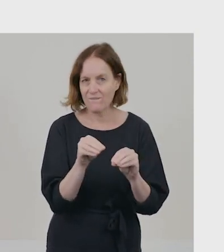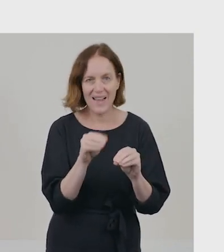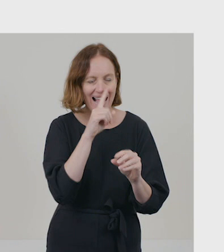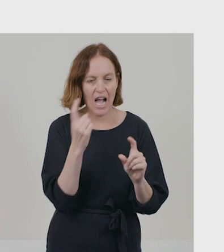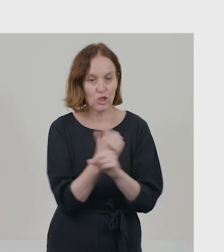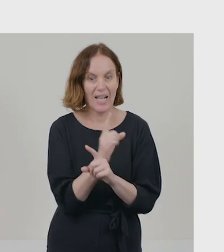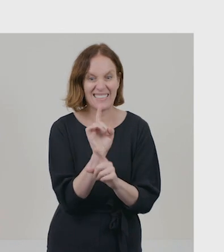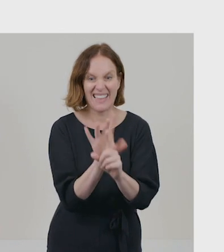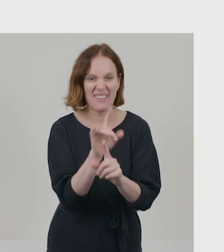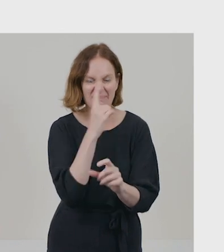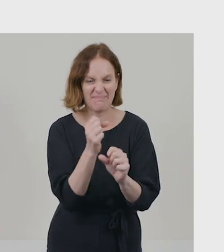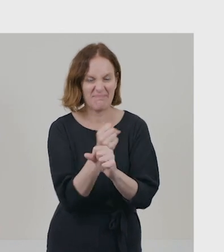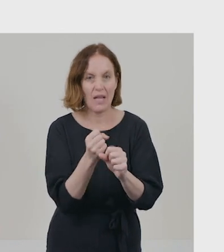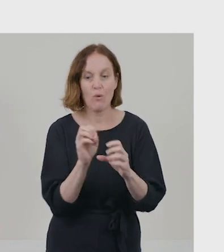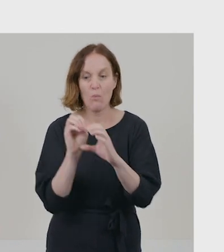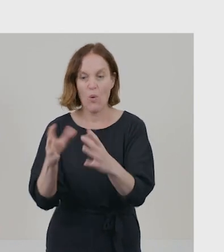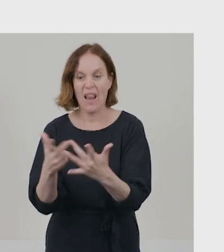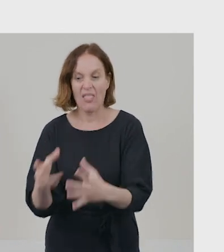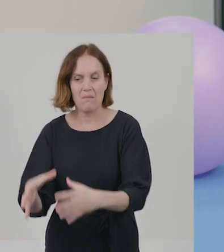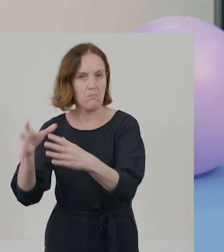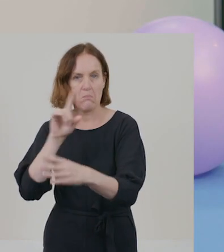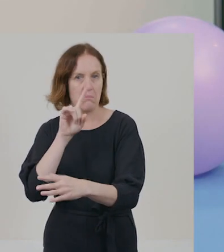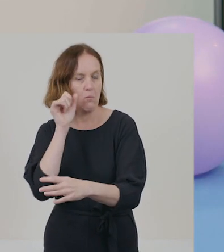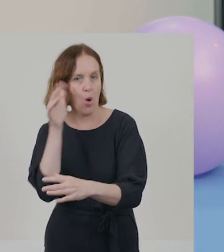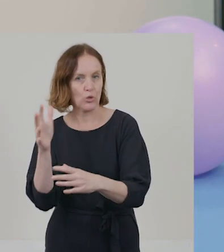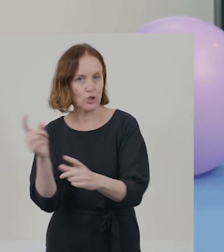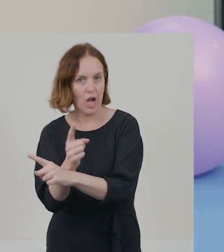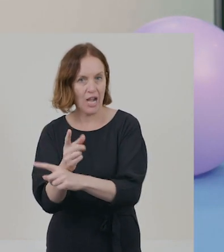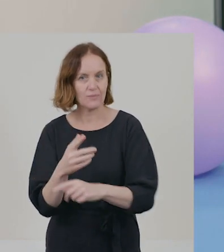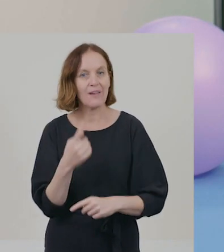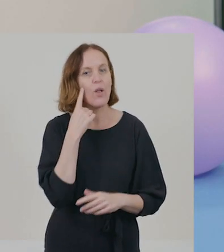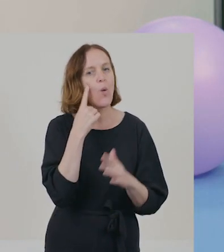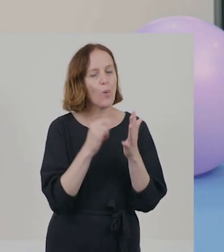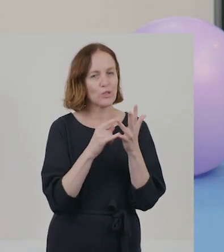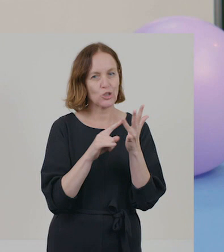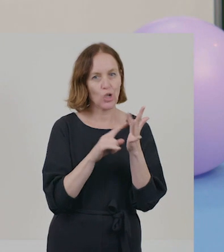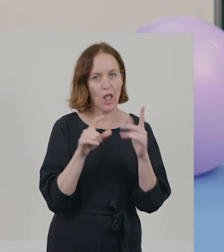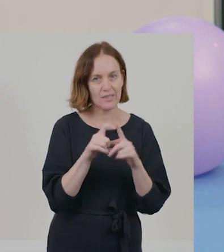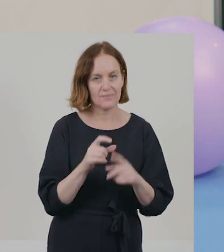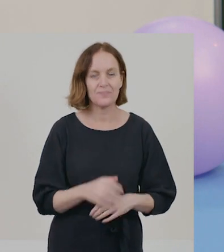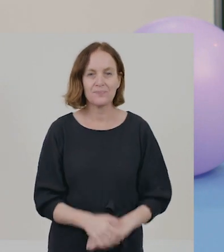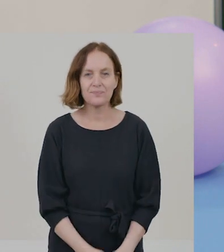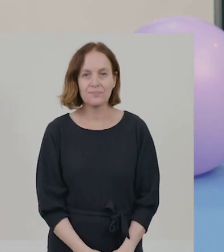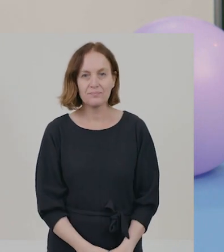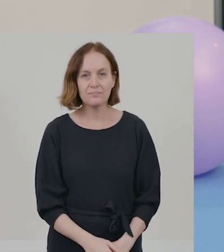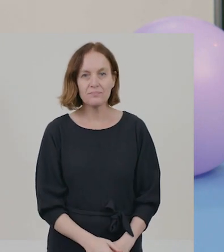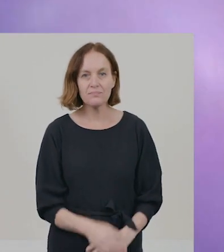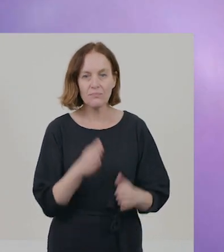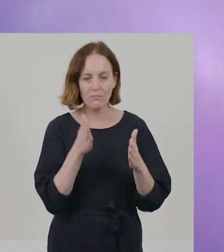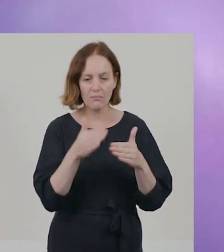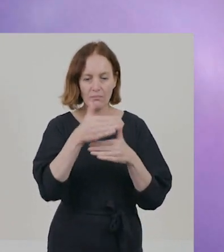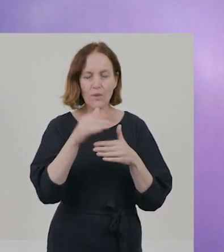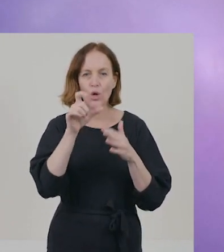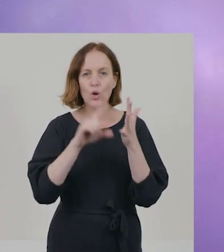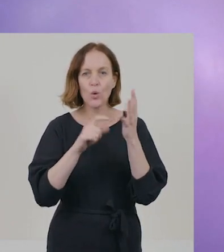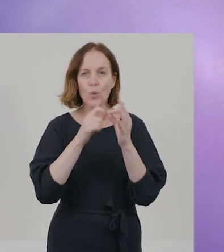it won't change when I put it in another container. Let's take a look at a solid, these cubes. If